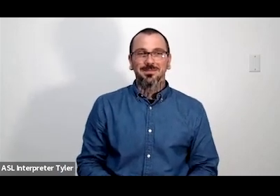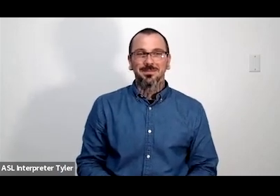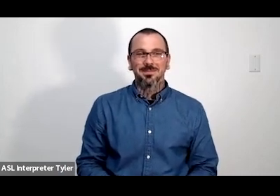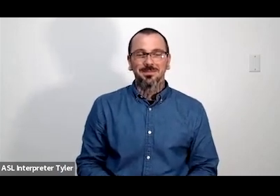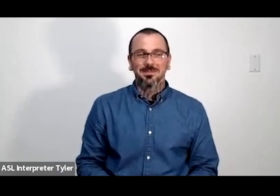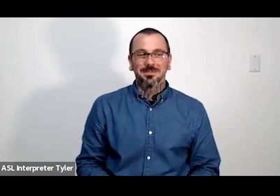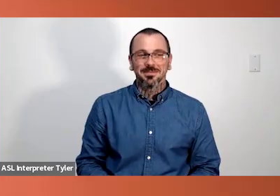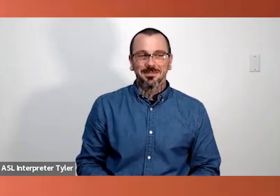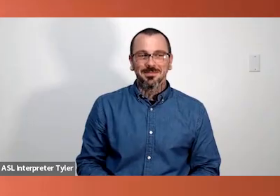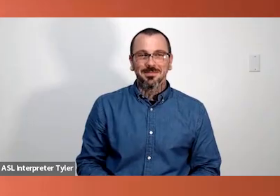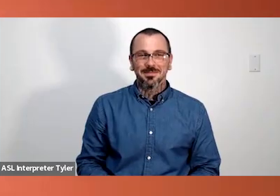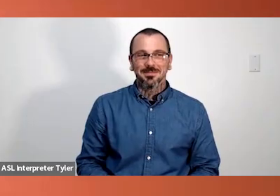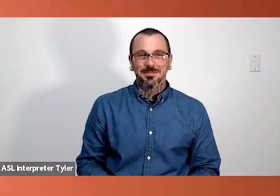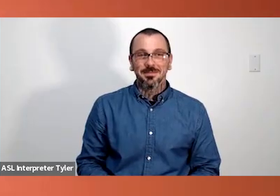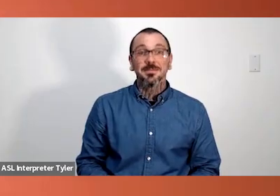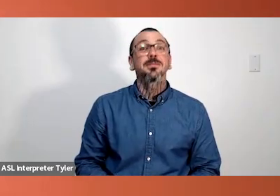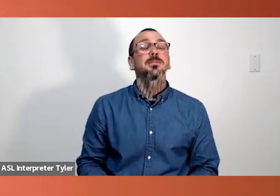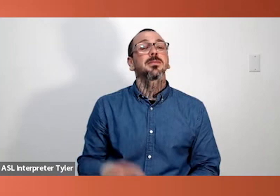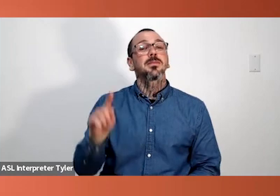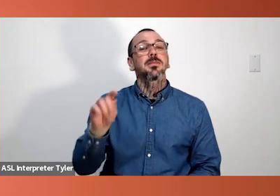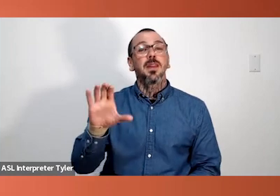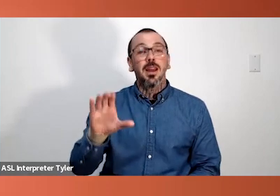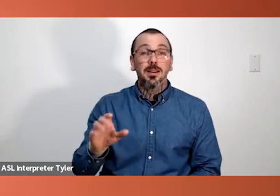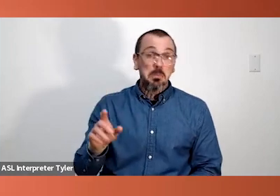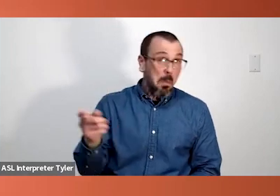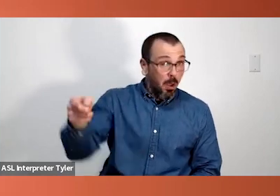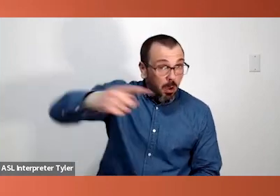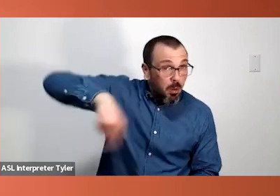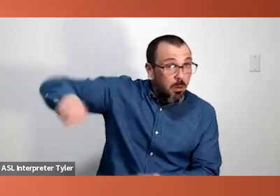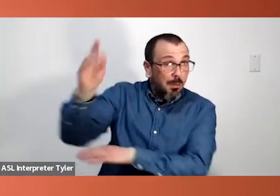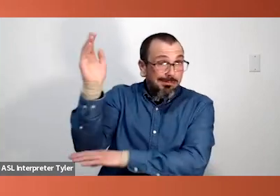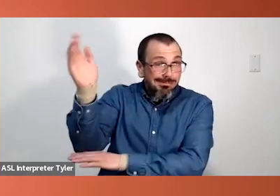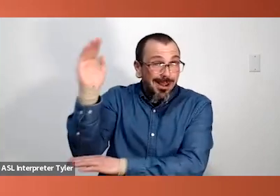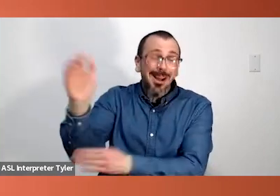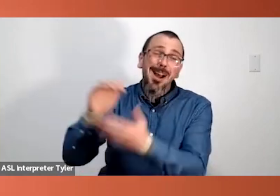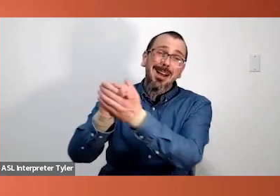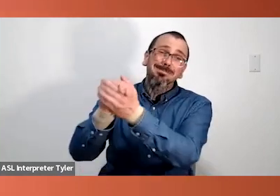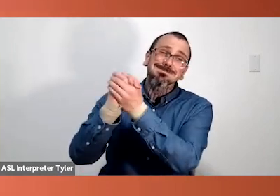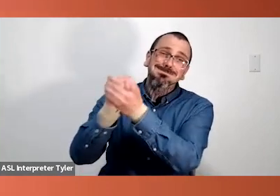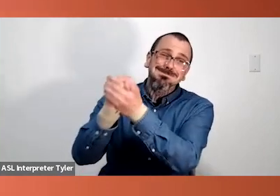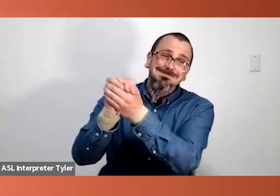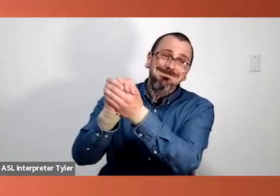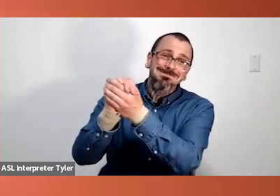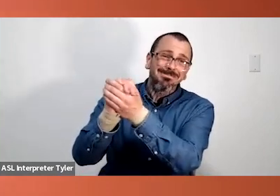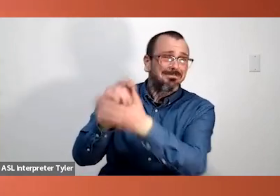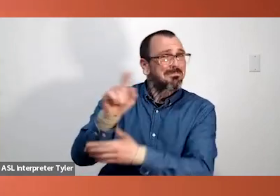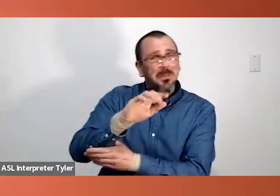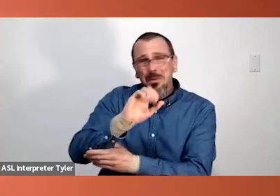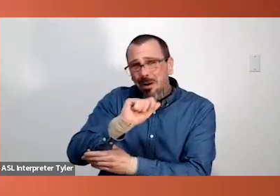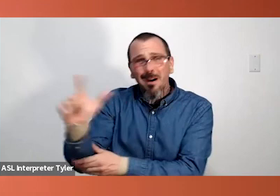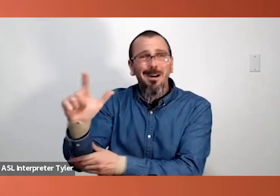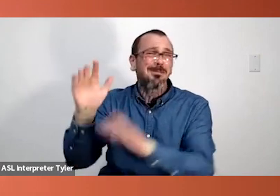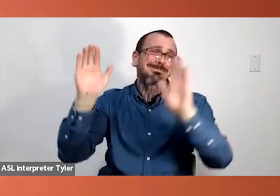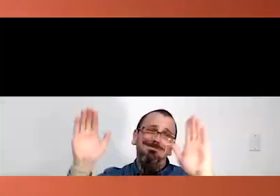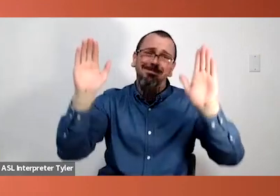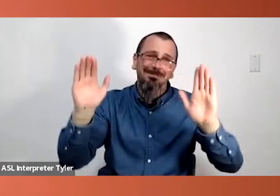So I just wanted to congratulate each and every one of you. You all did fantastically. Honestly,